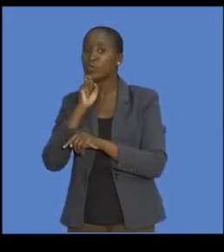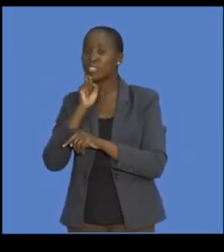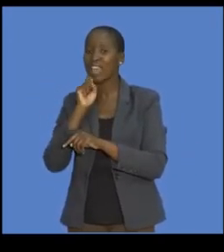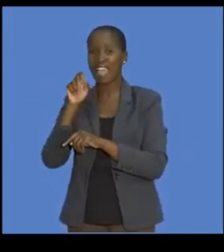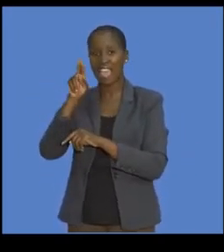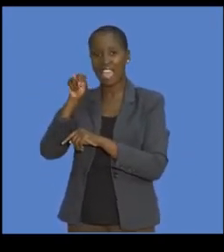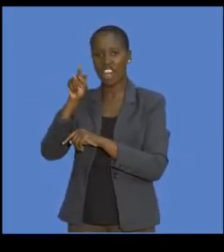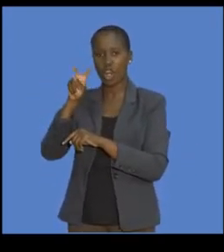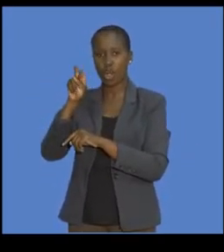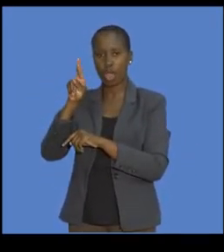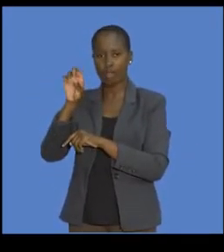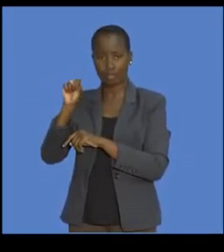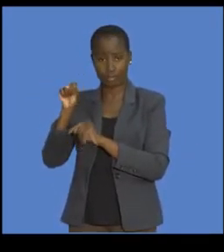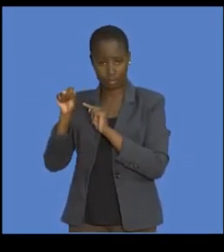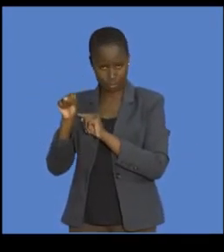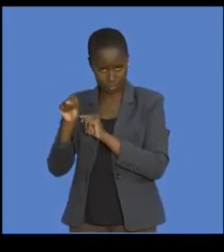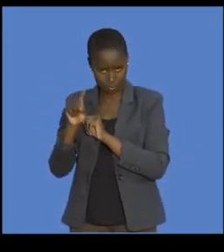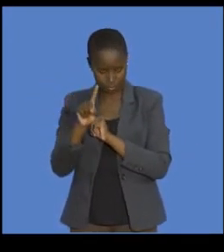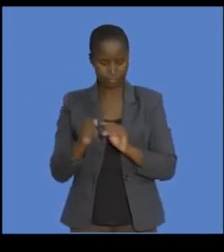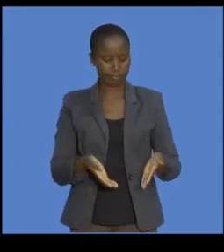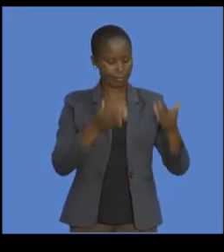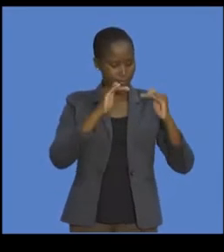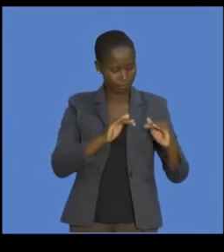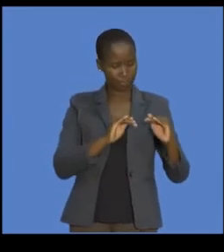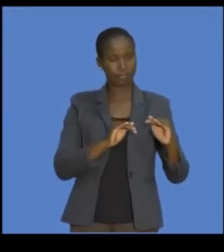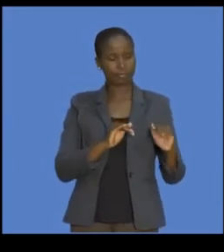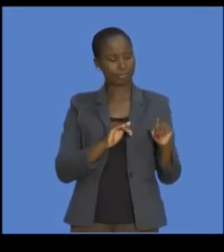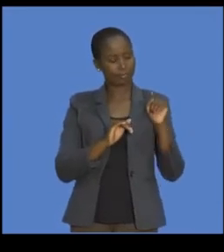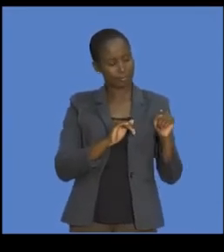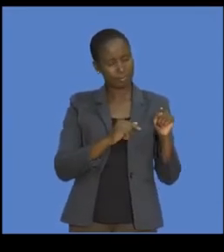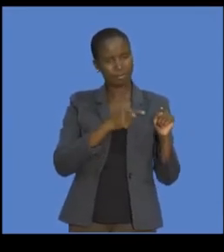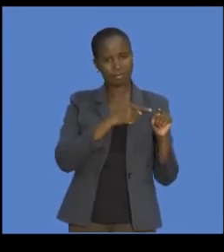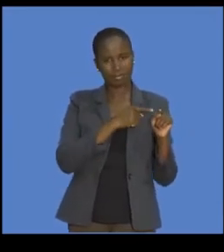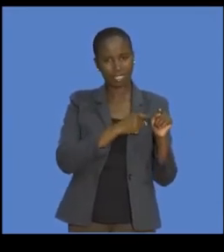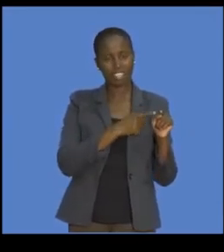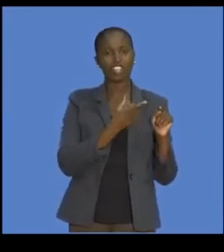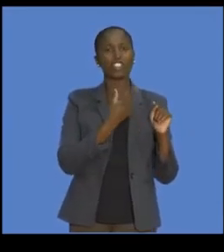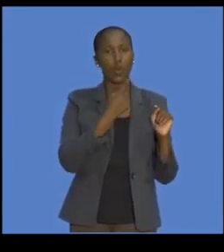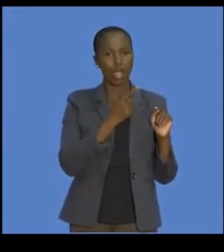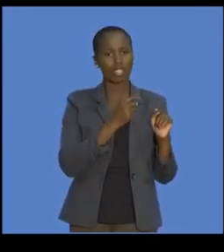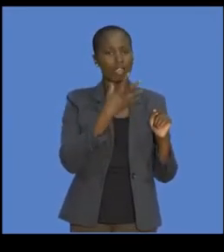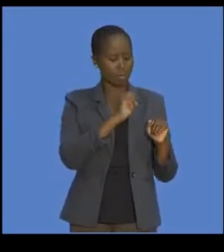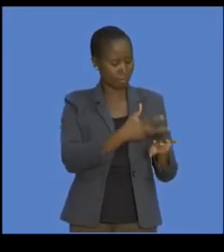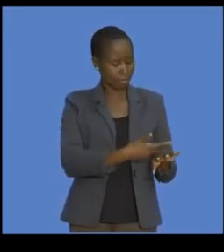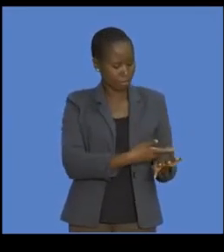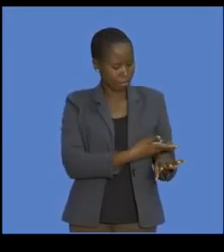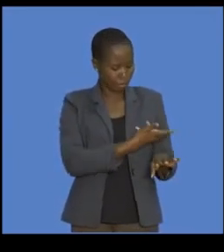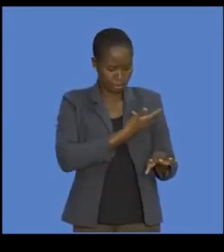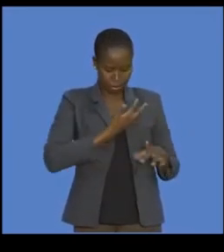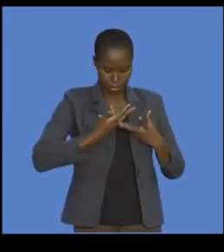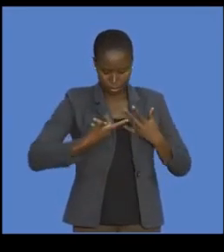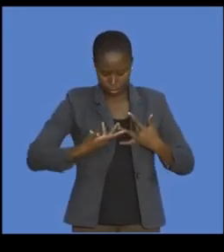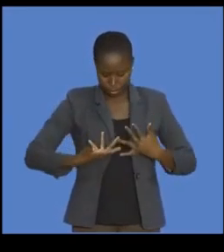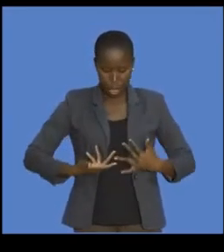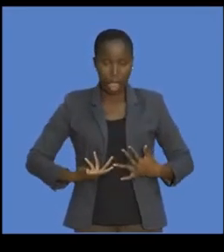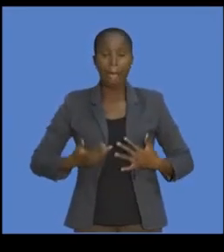second comparison would be hormones broadcast all over the body but influence target tissues only. And essentially,